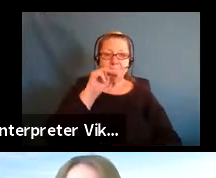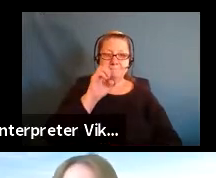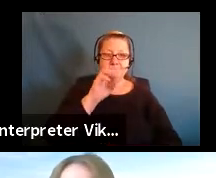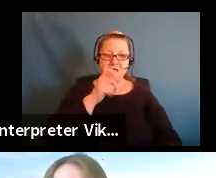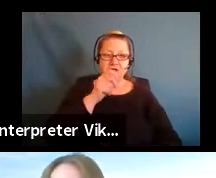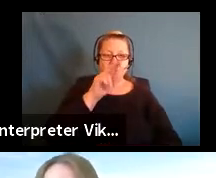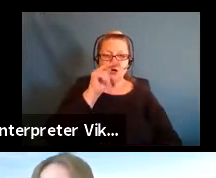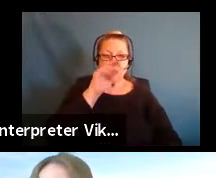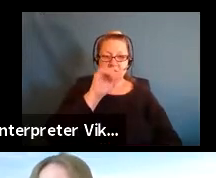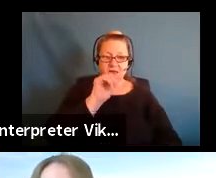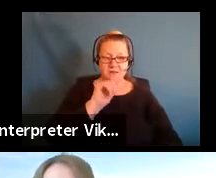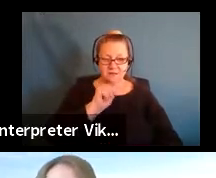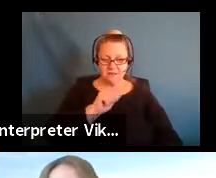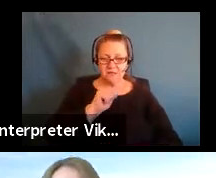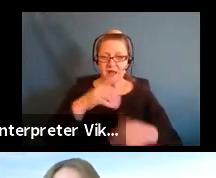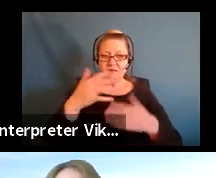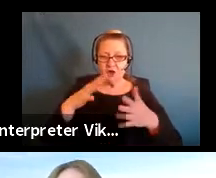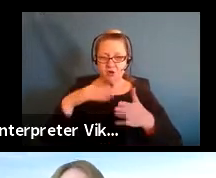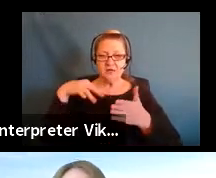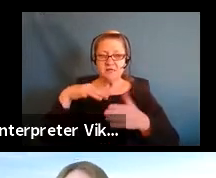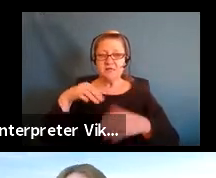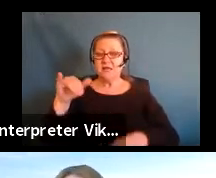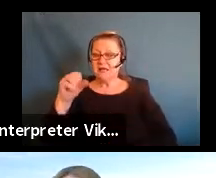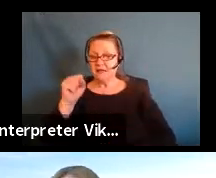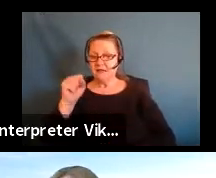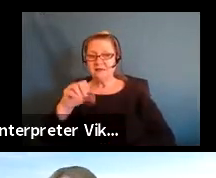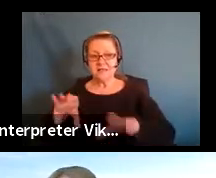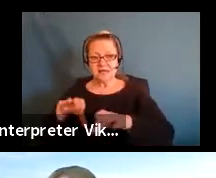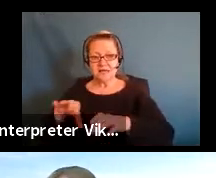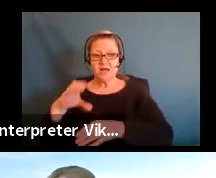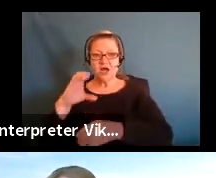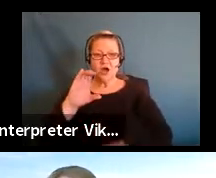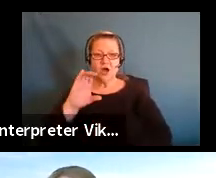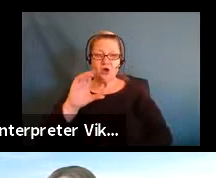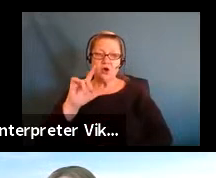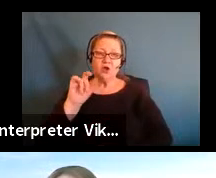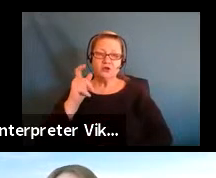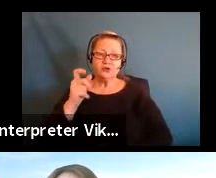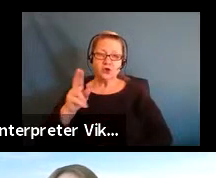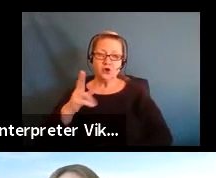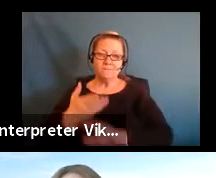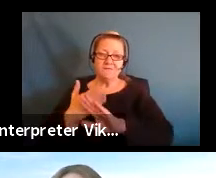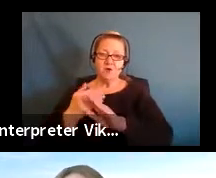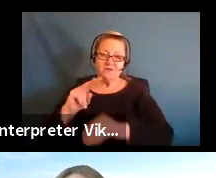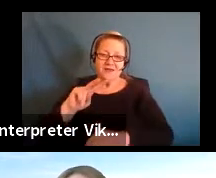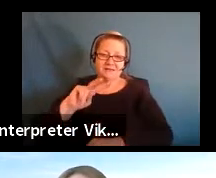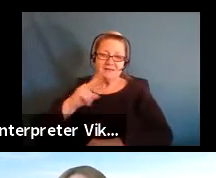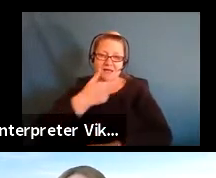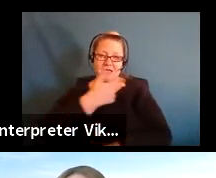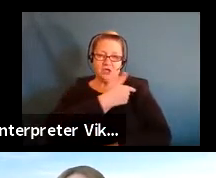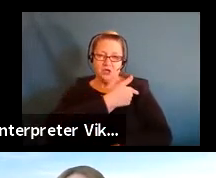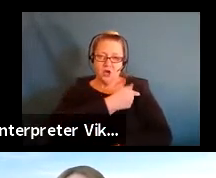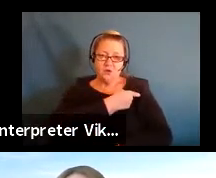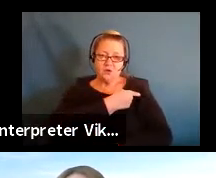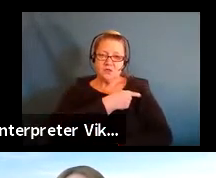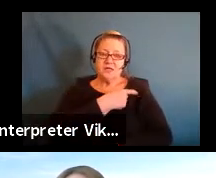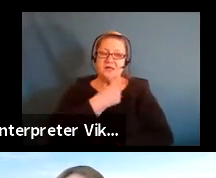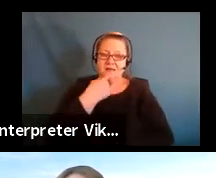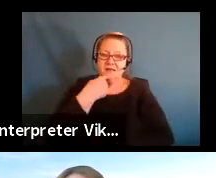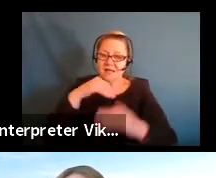bit. They did a culture right before the second dose, and the preliminary data from that suggested